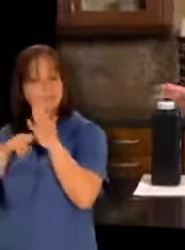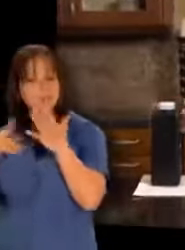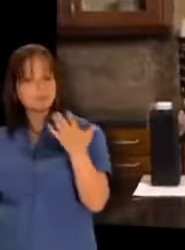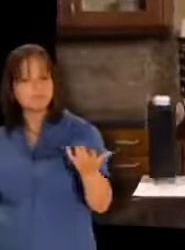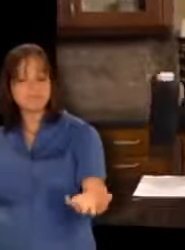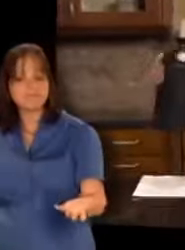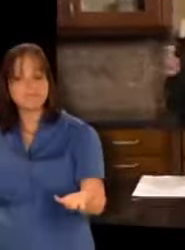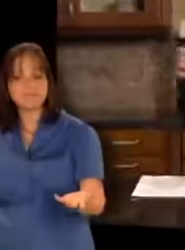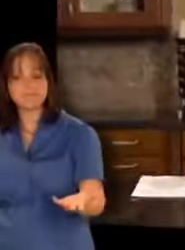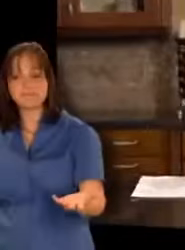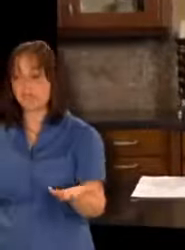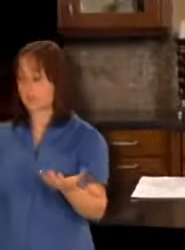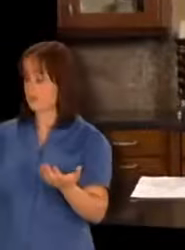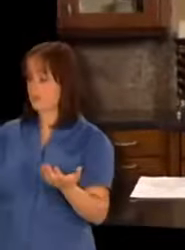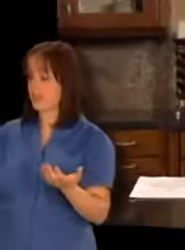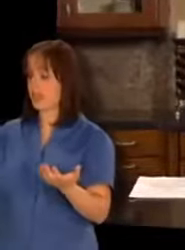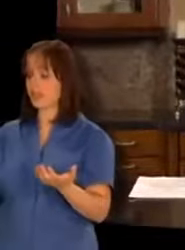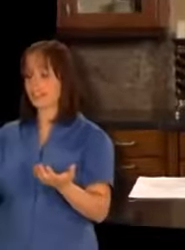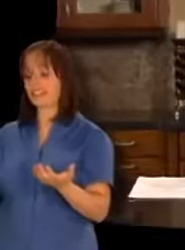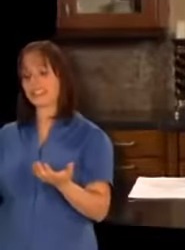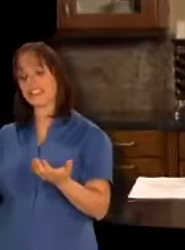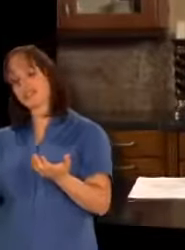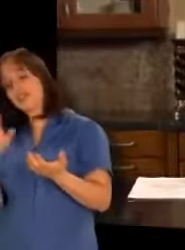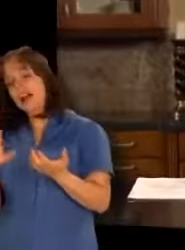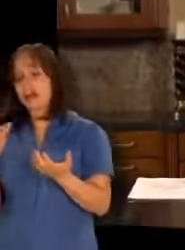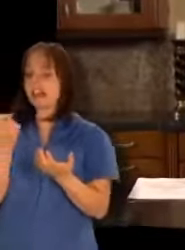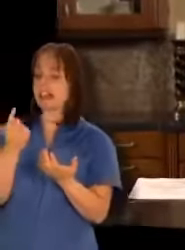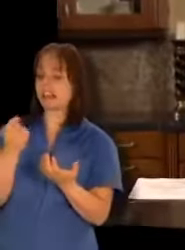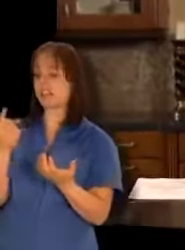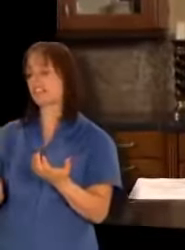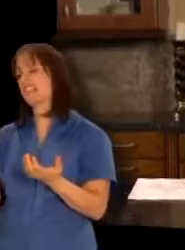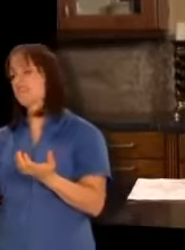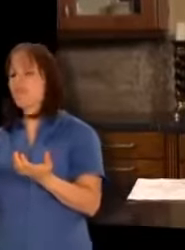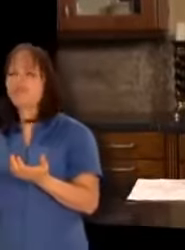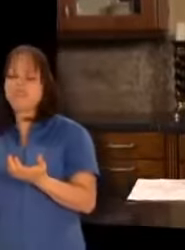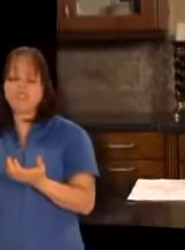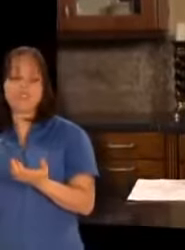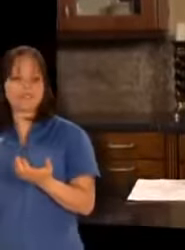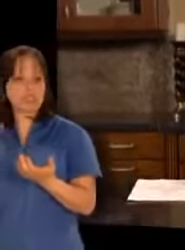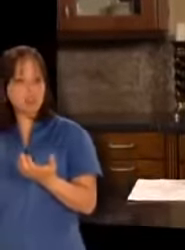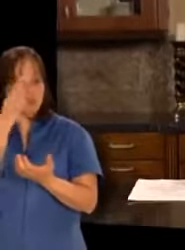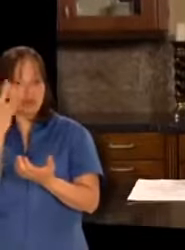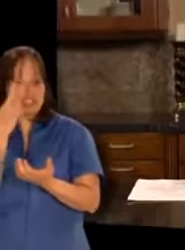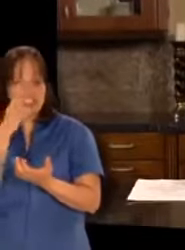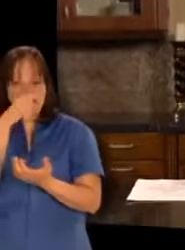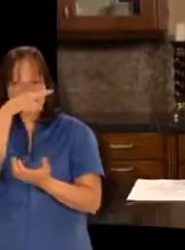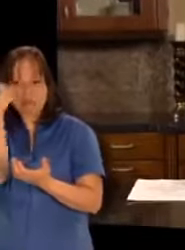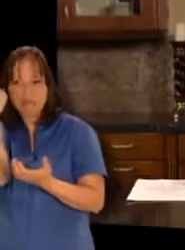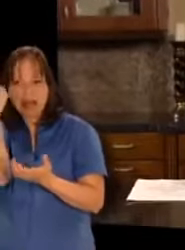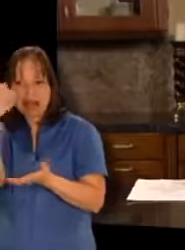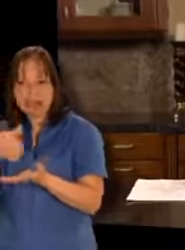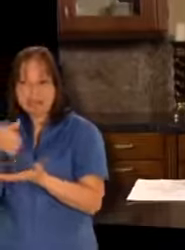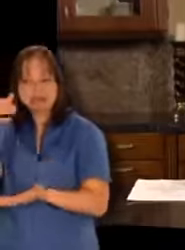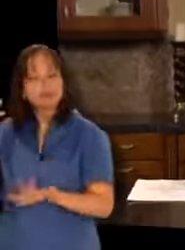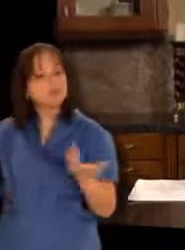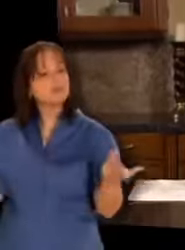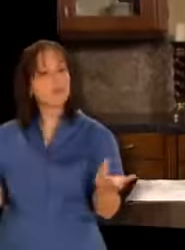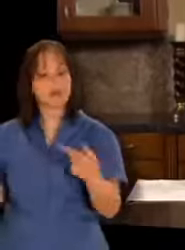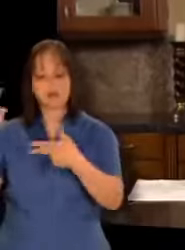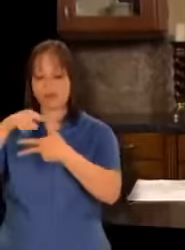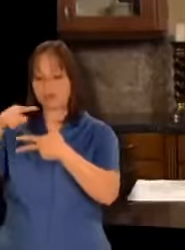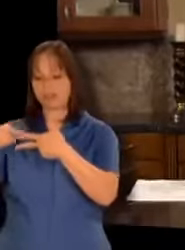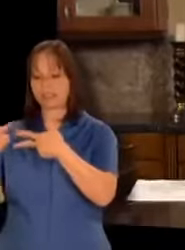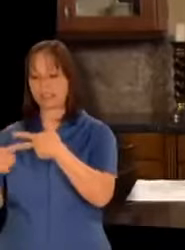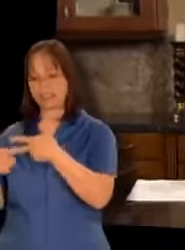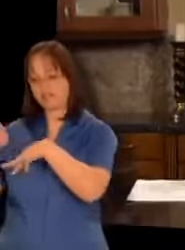is at a pH of about 11, 11.5. And the reason I put it in a black container is because 3 things